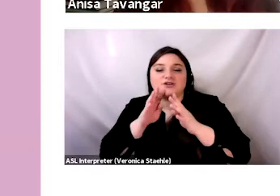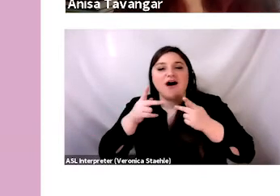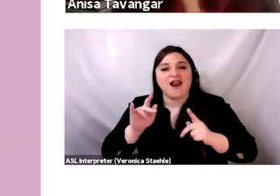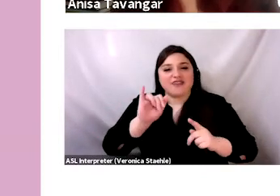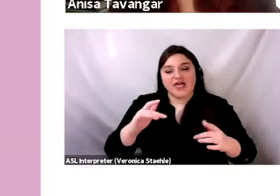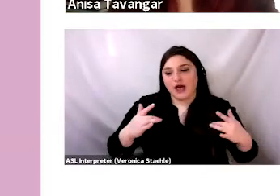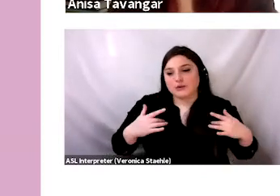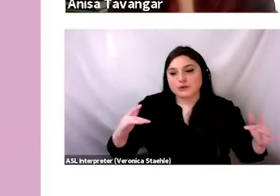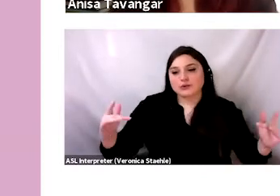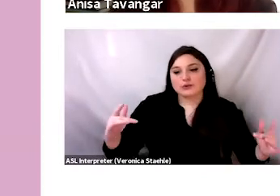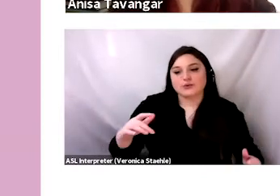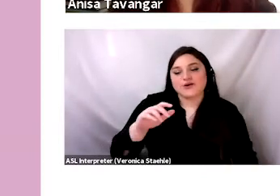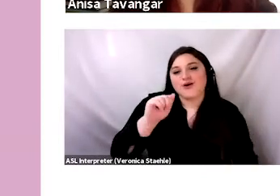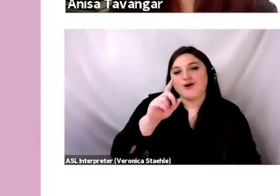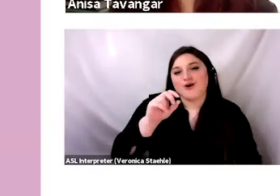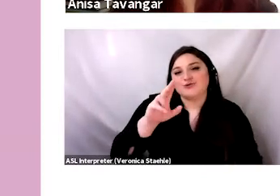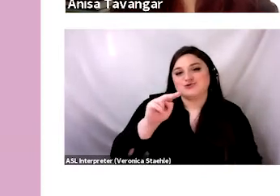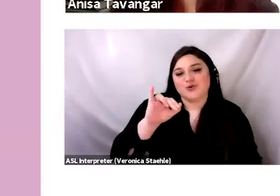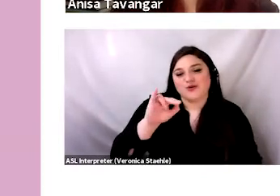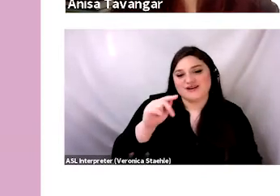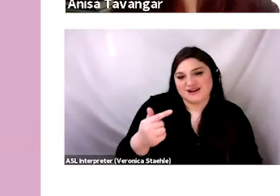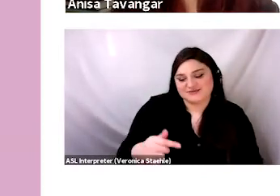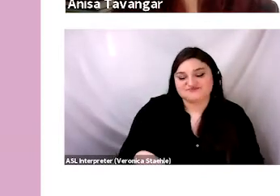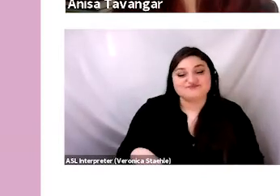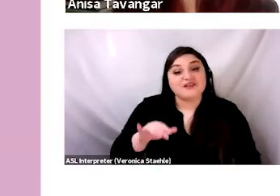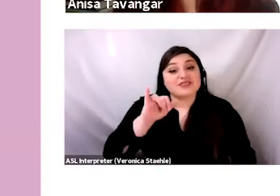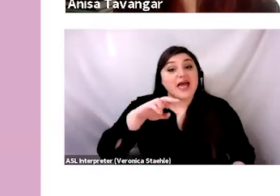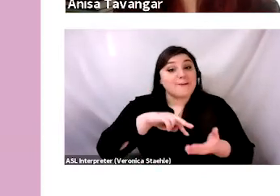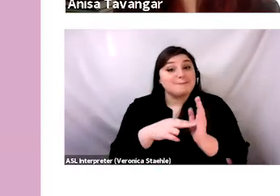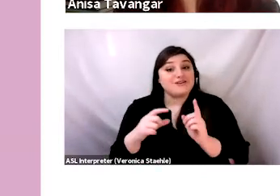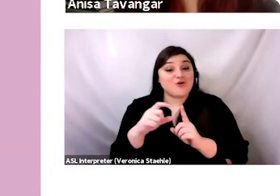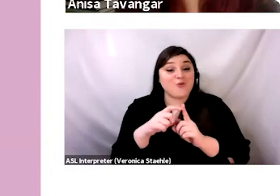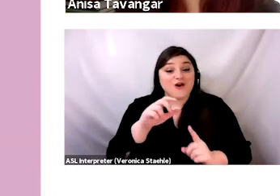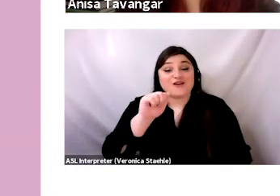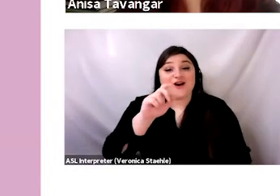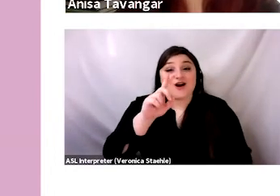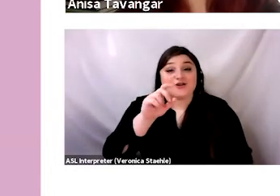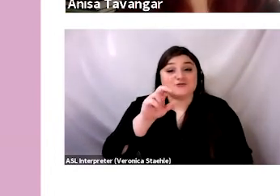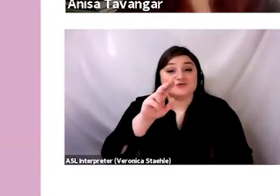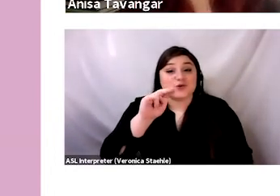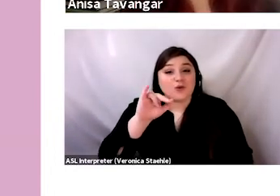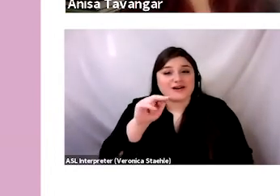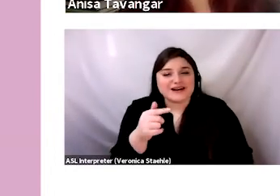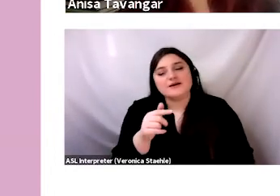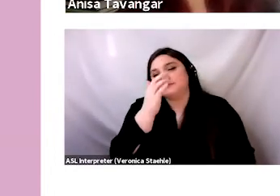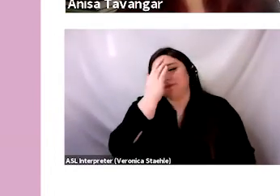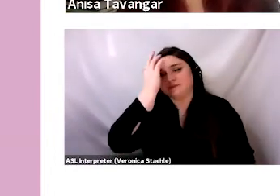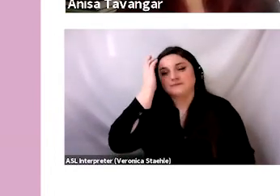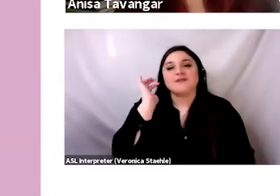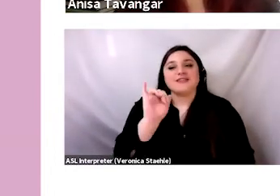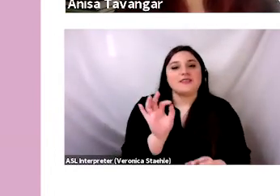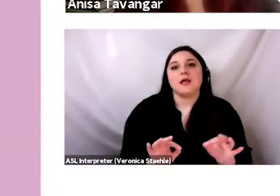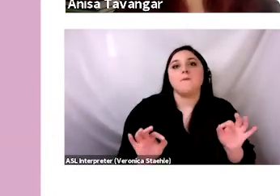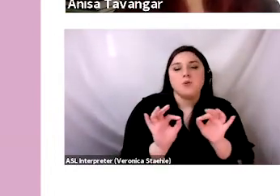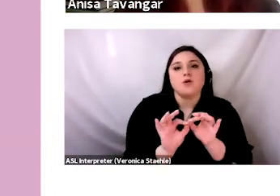The notion of adornment is what sort of draws me to connect this quote to what we're talking